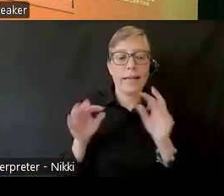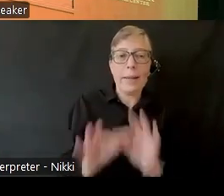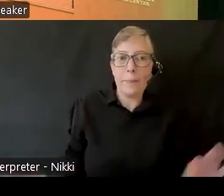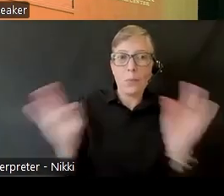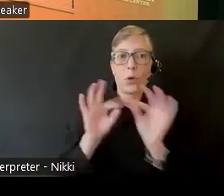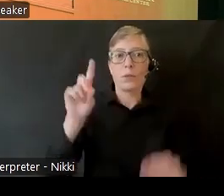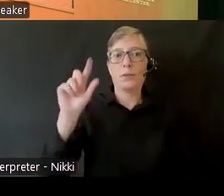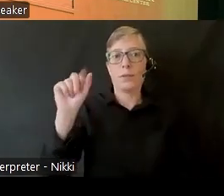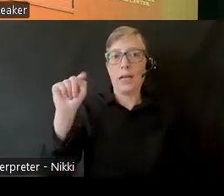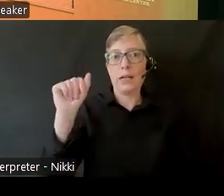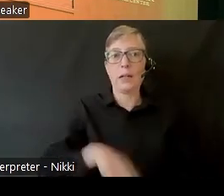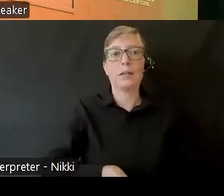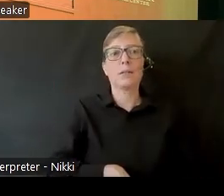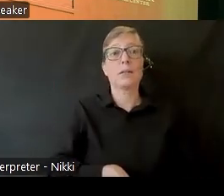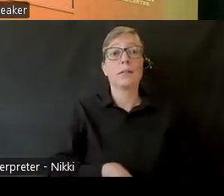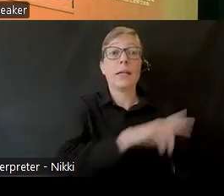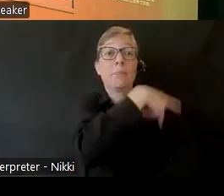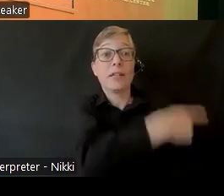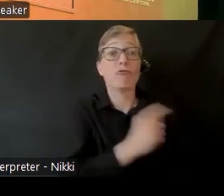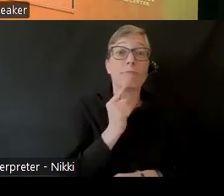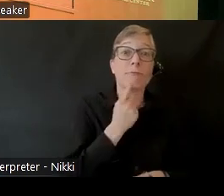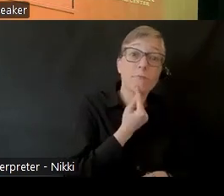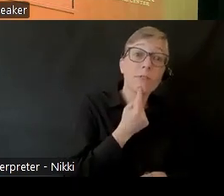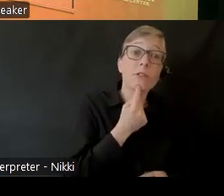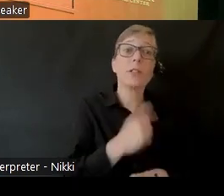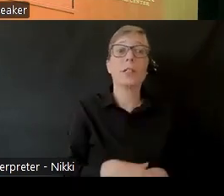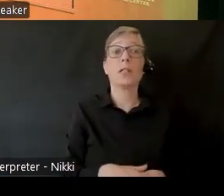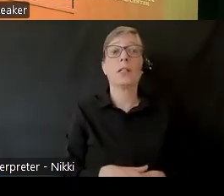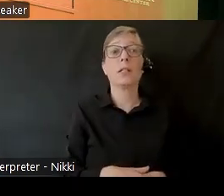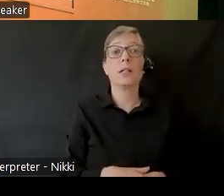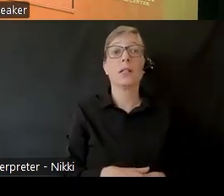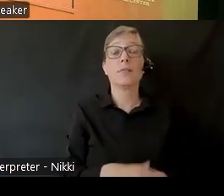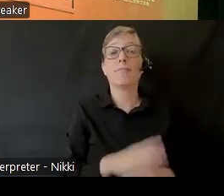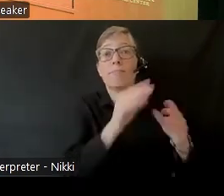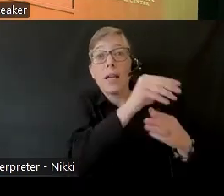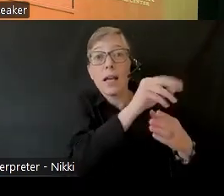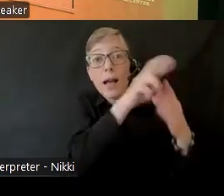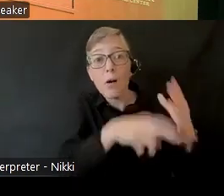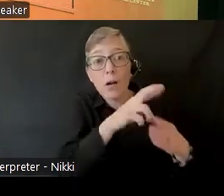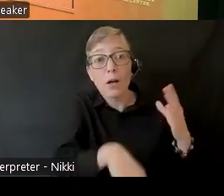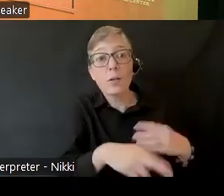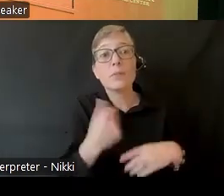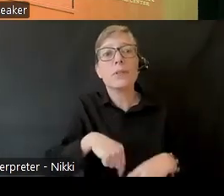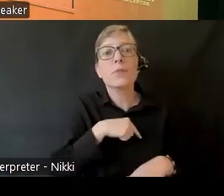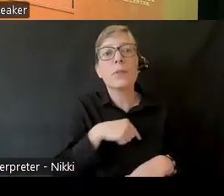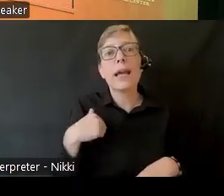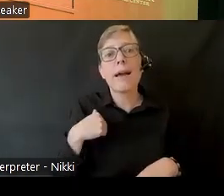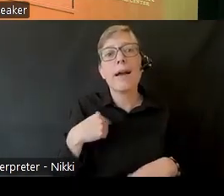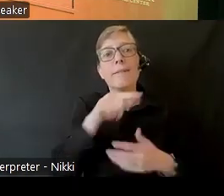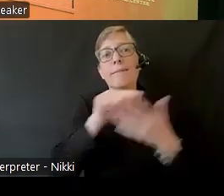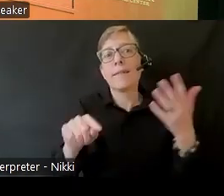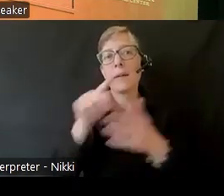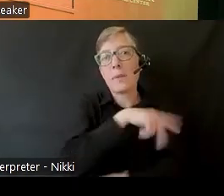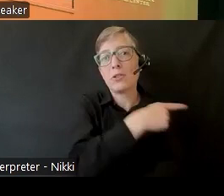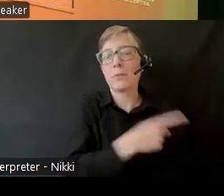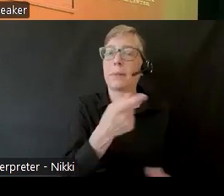severity and outcomes. And we have PHQ-9 for depression patients, GAT-7. Again, these are very standard things to